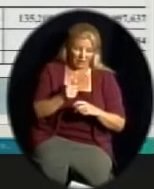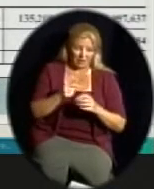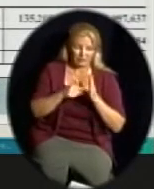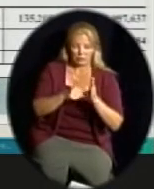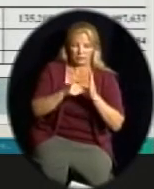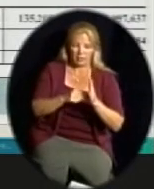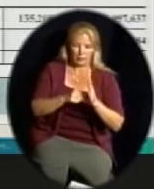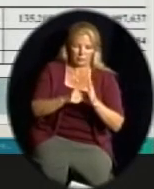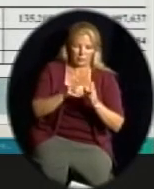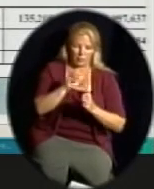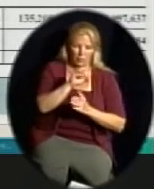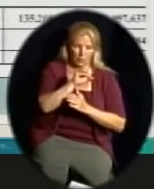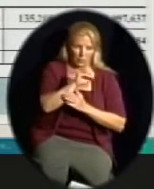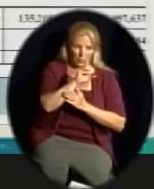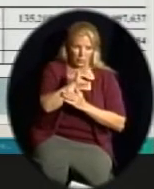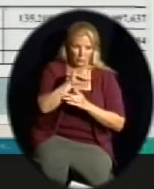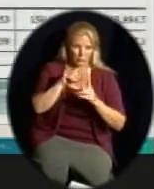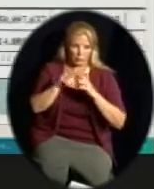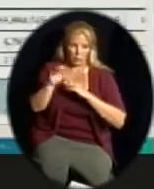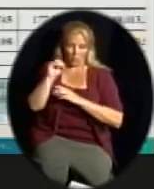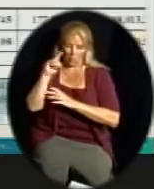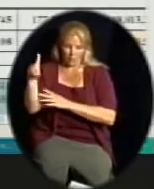it maintained at $38.20.